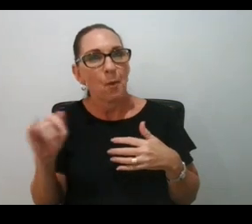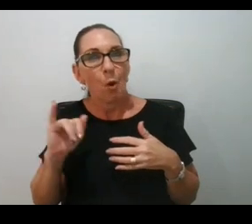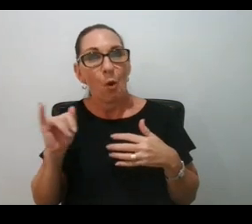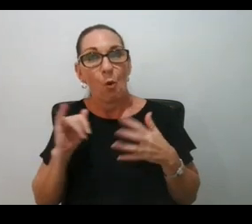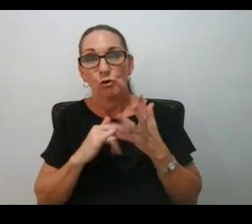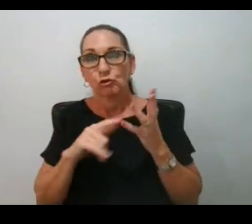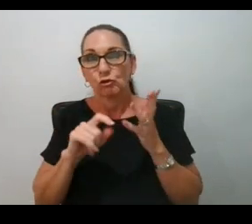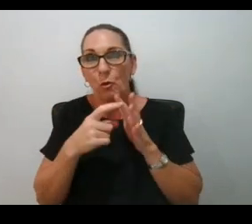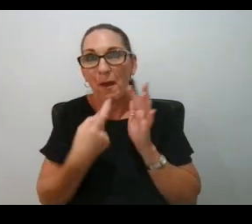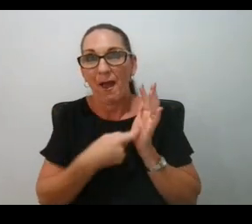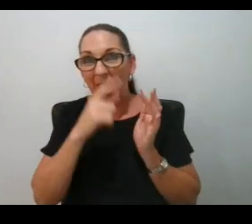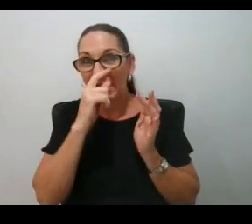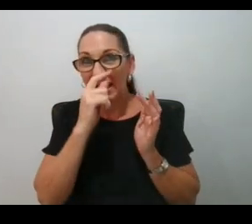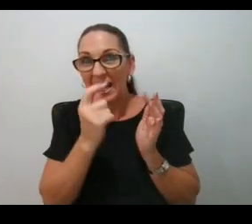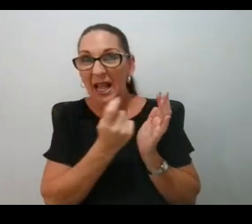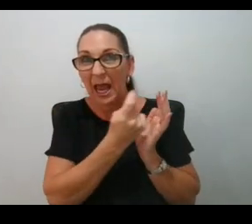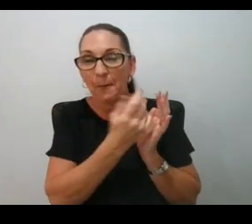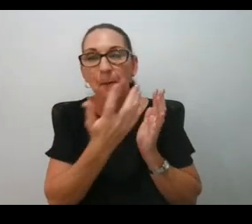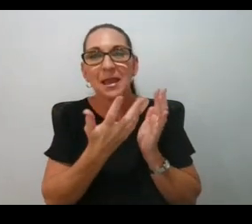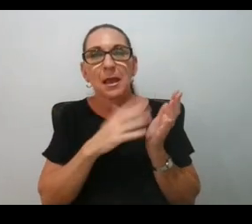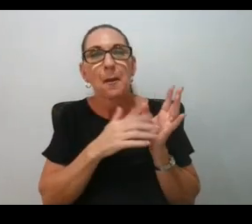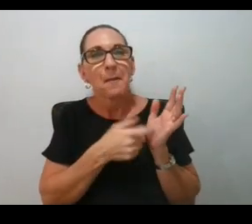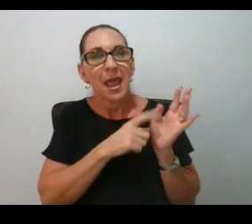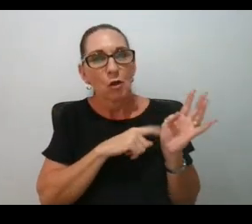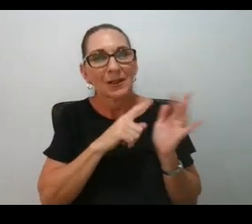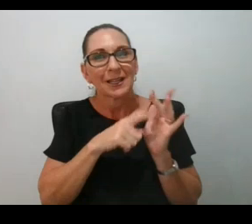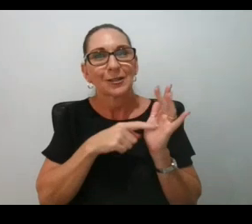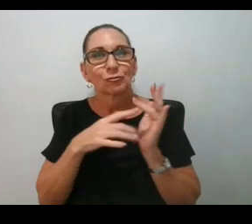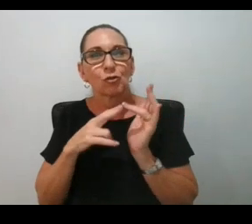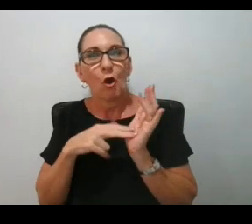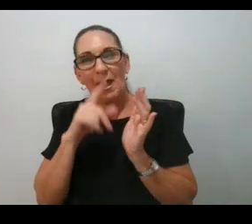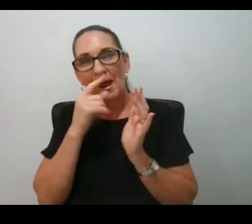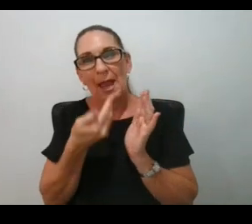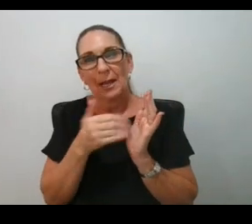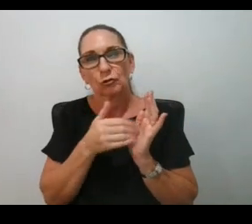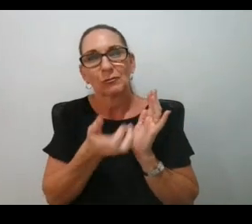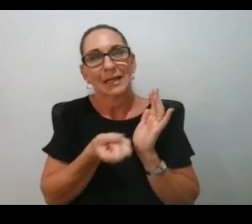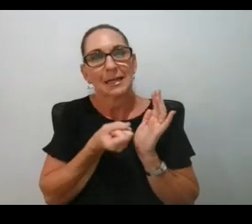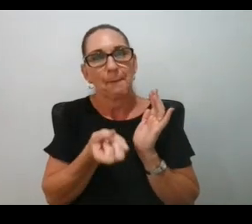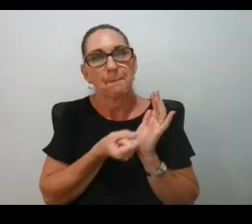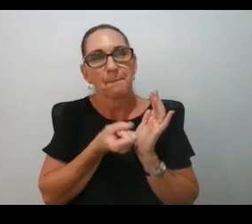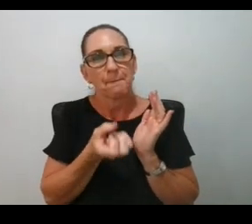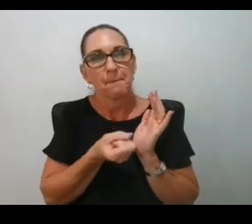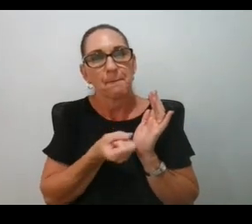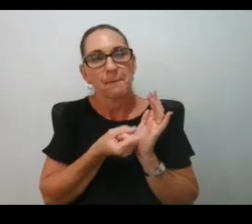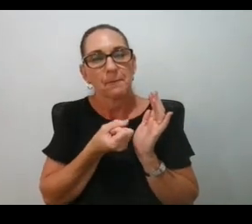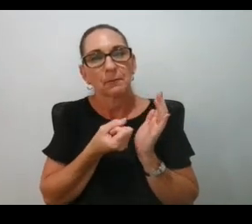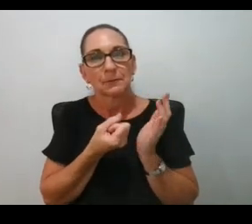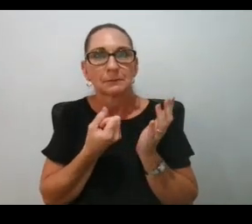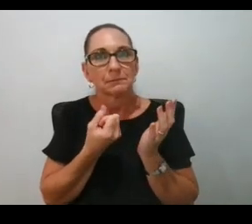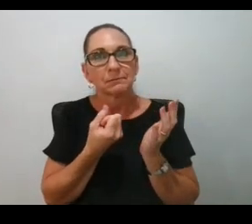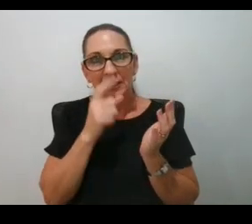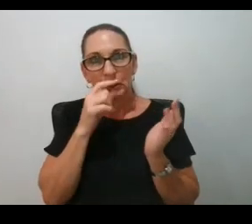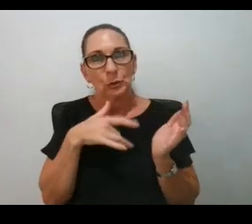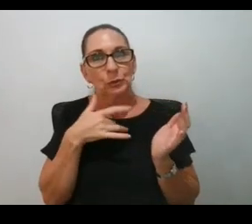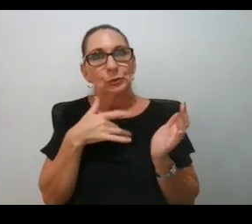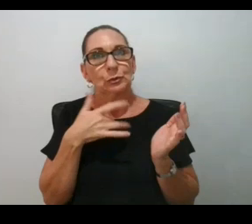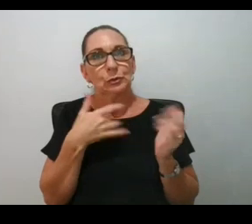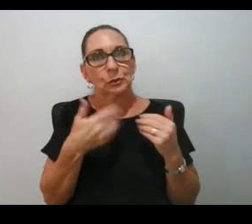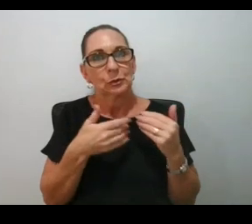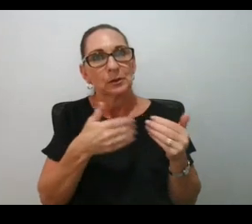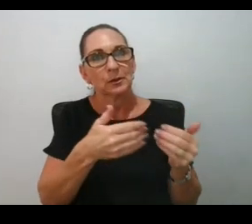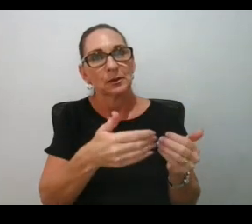Yeah. which is going to give Mary and John that extra income that might allow them to keep their head above water. Bit of a, like, to